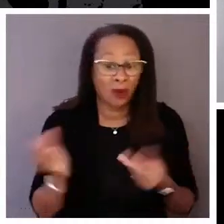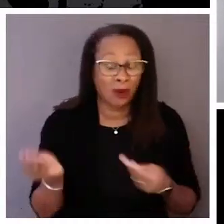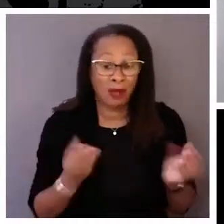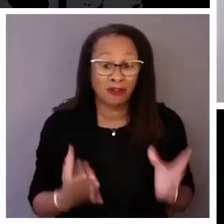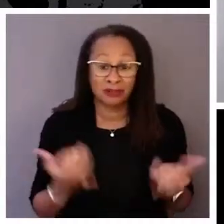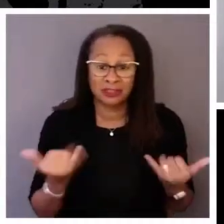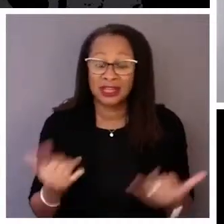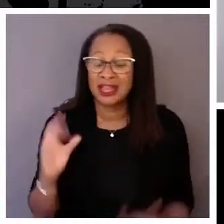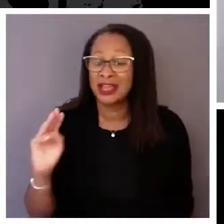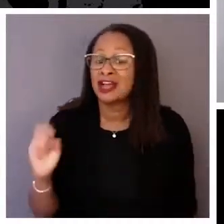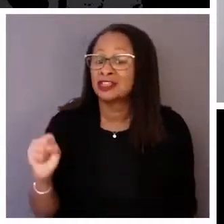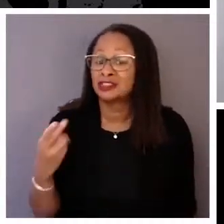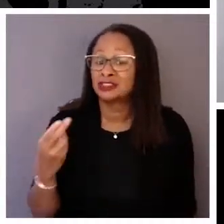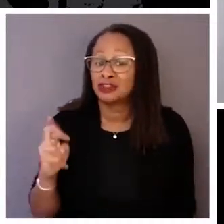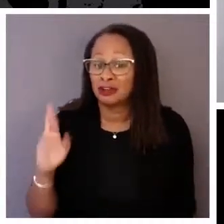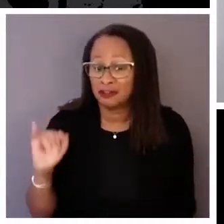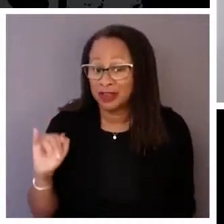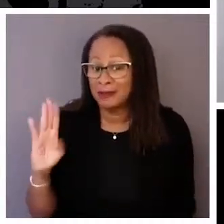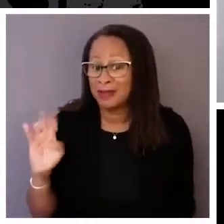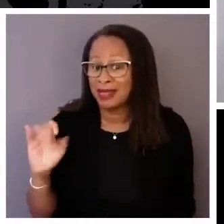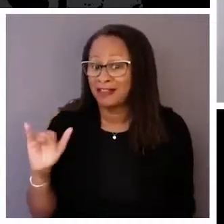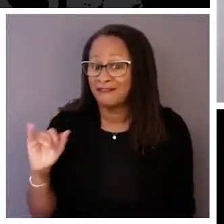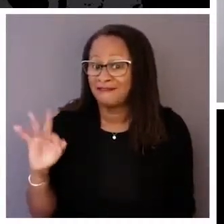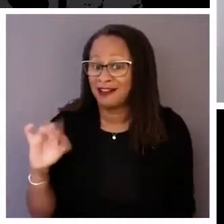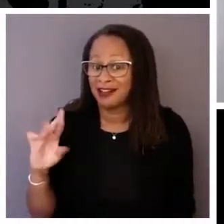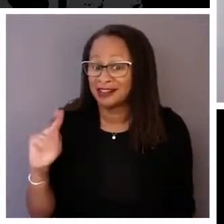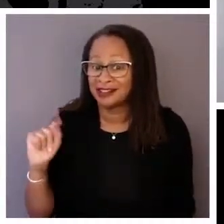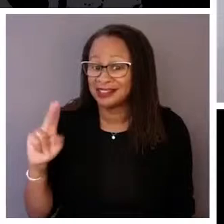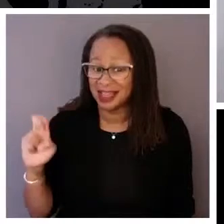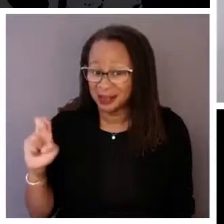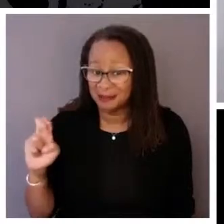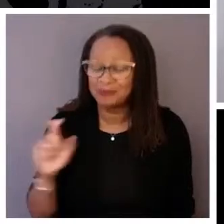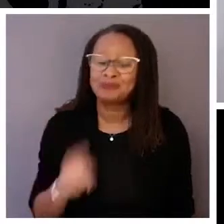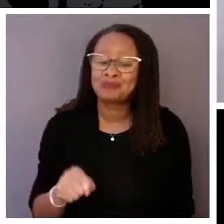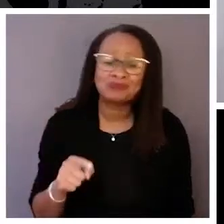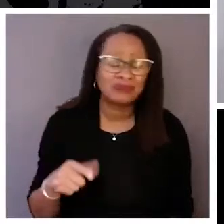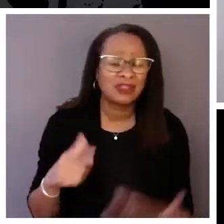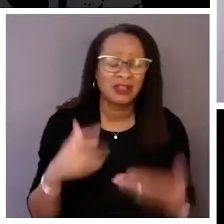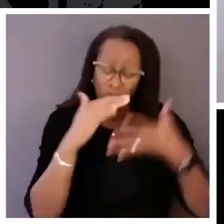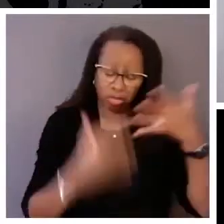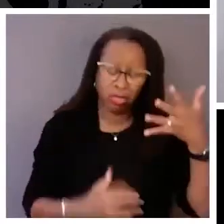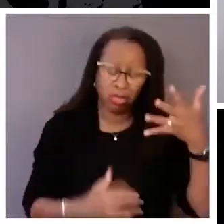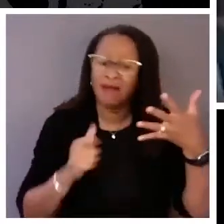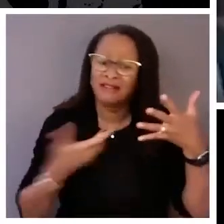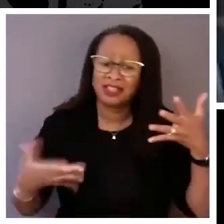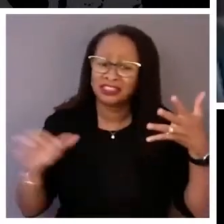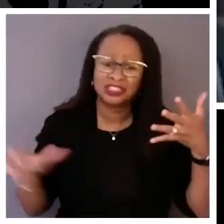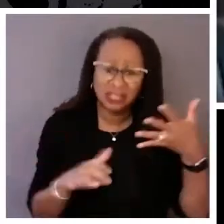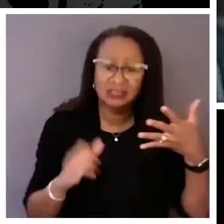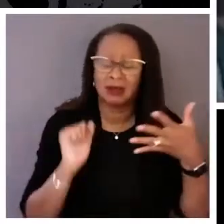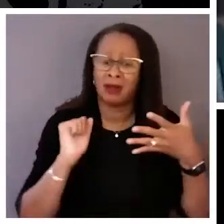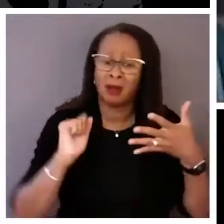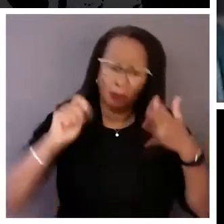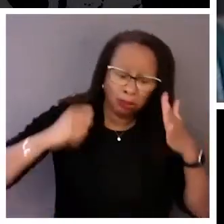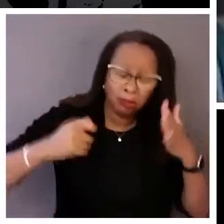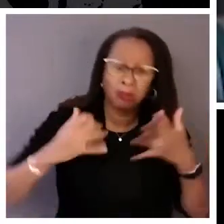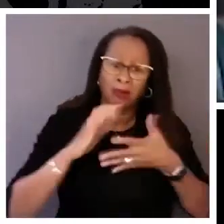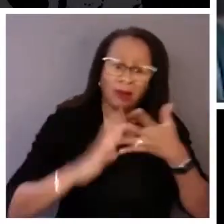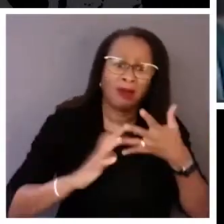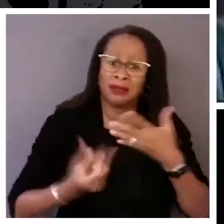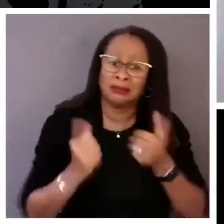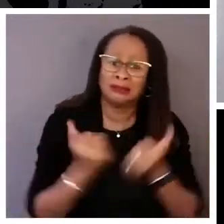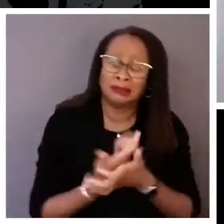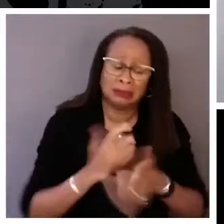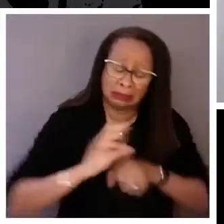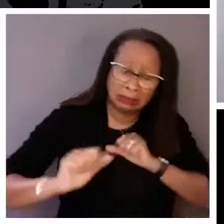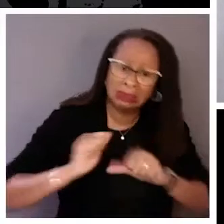is an award-winning actor, producer, director, singer, writer, spokesperson, photographer, videographer, and